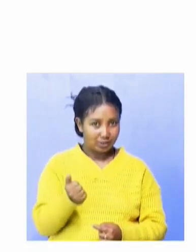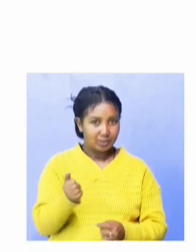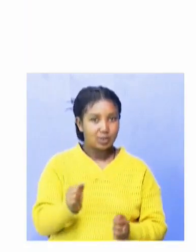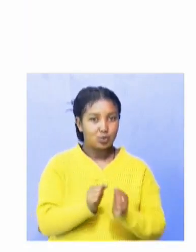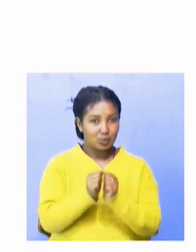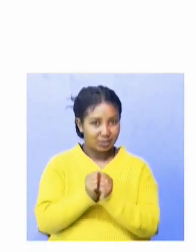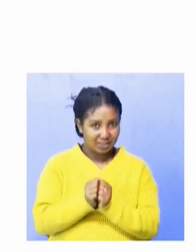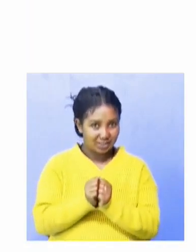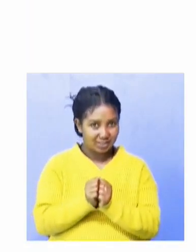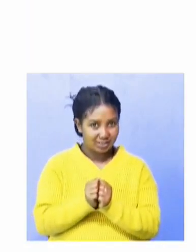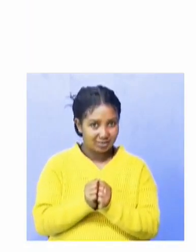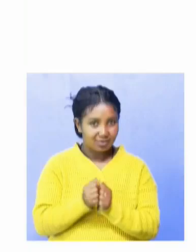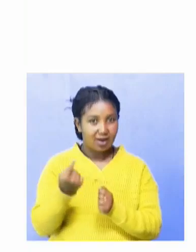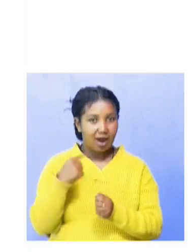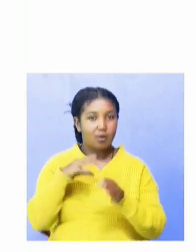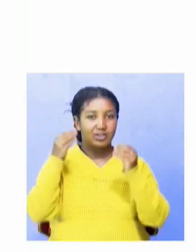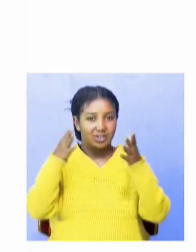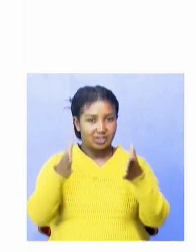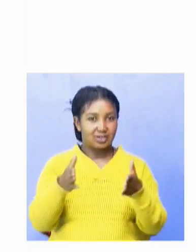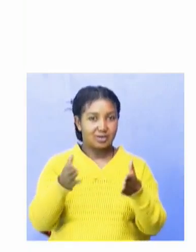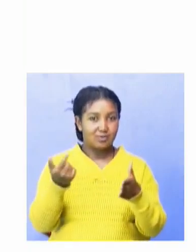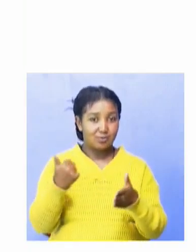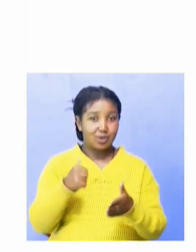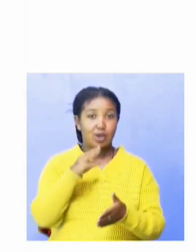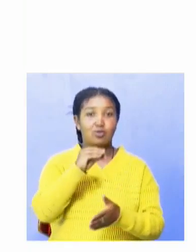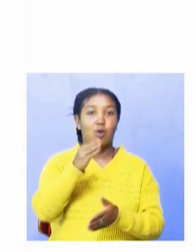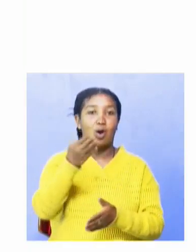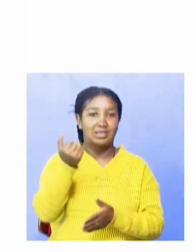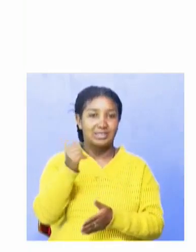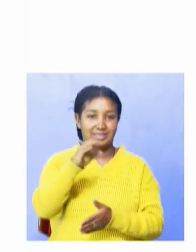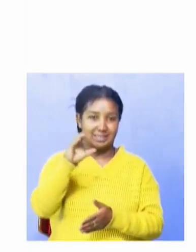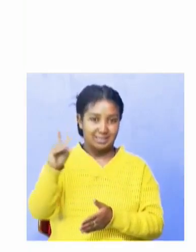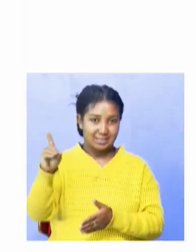with our teacher